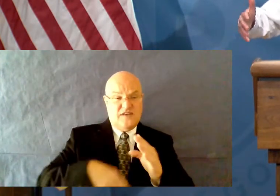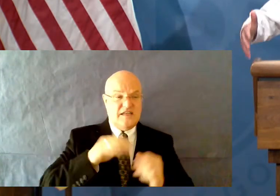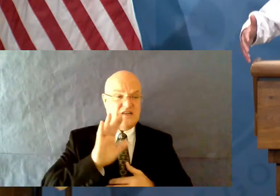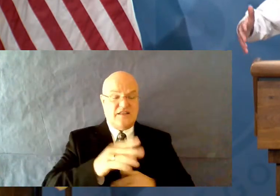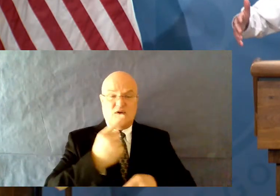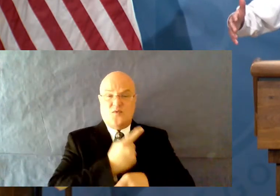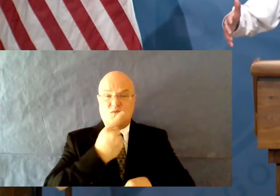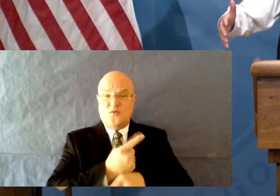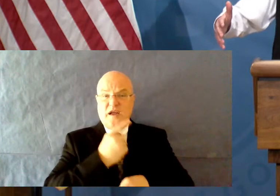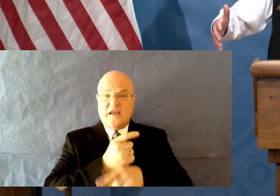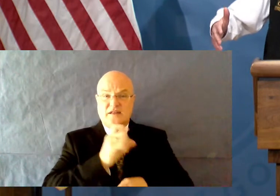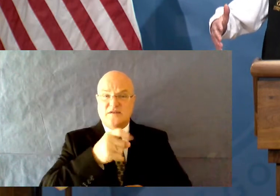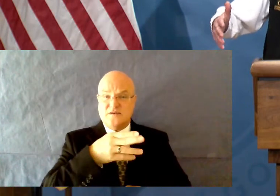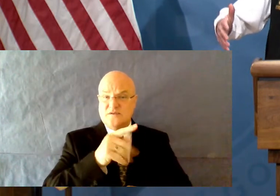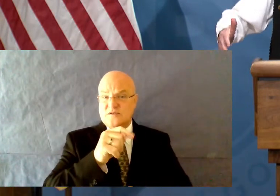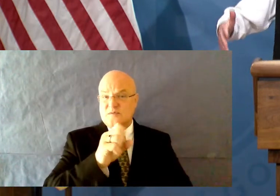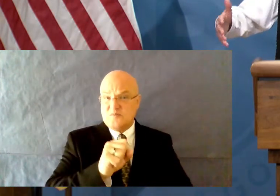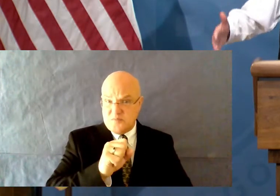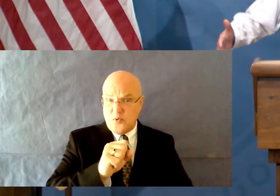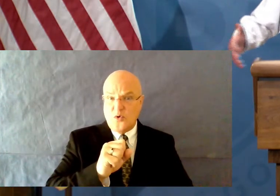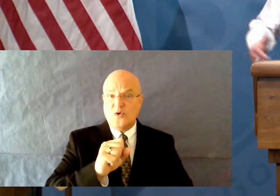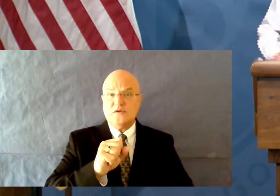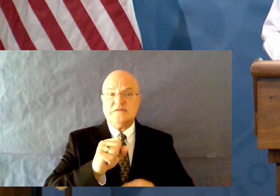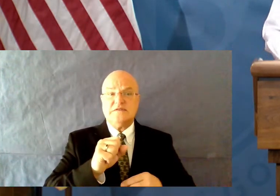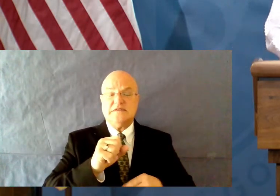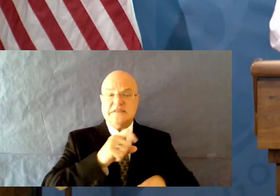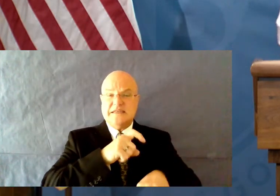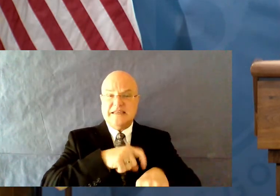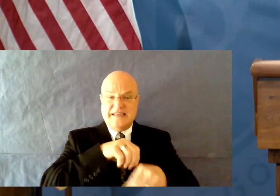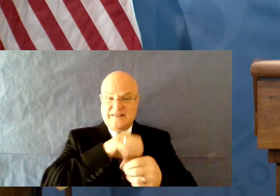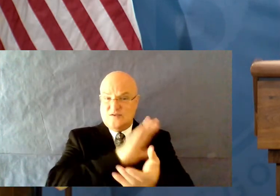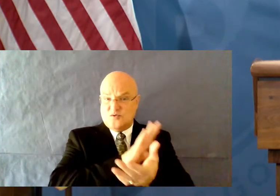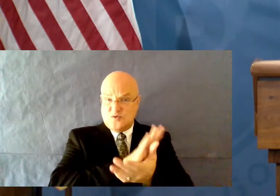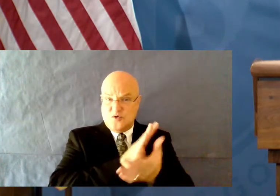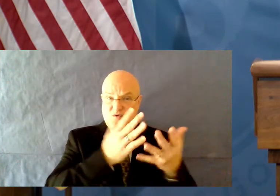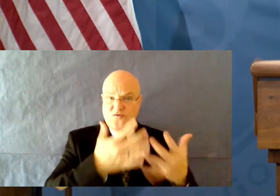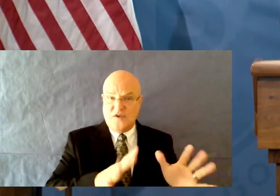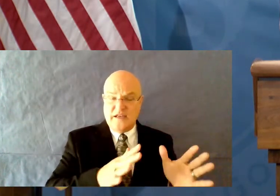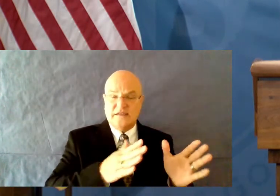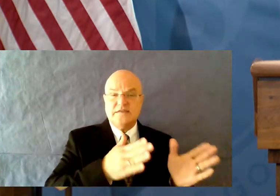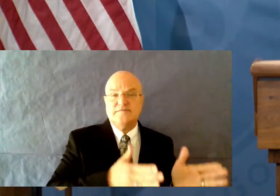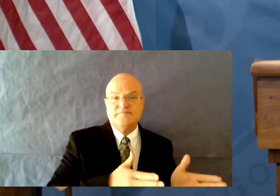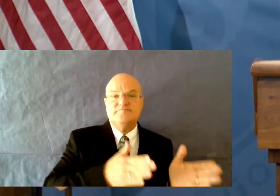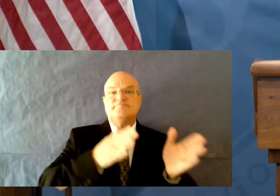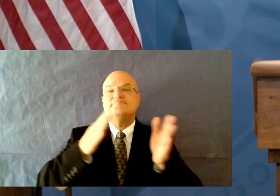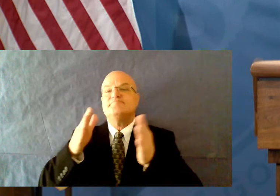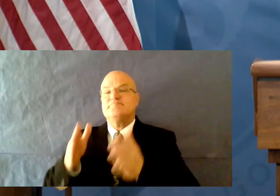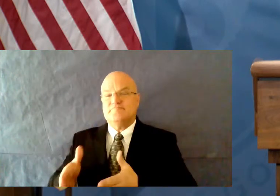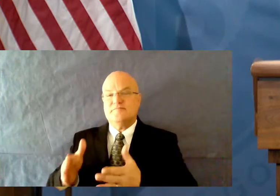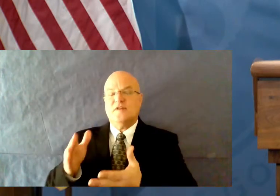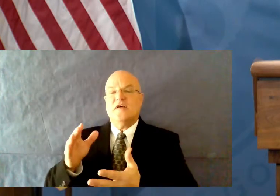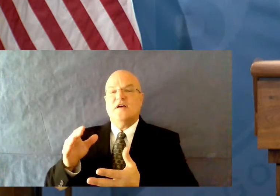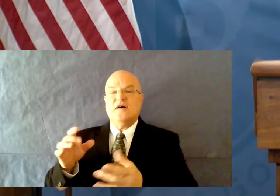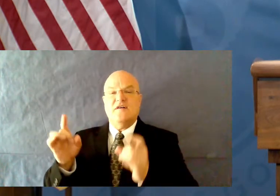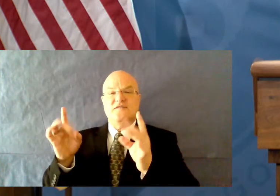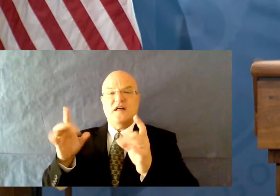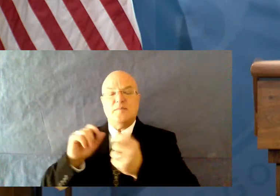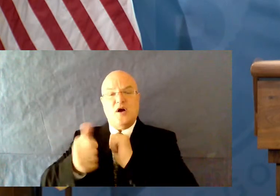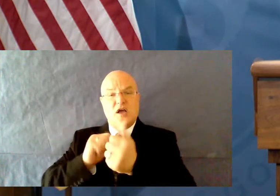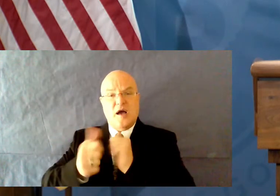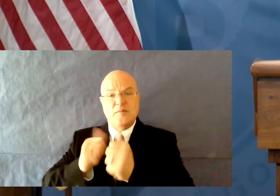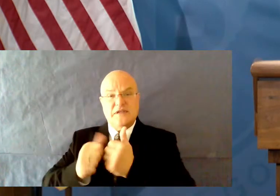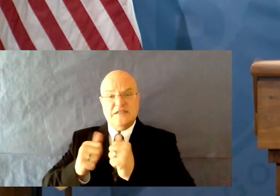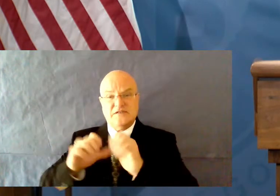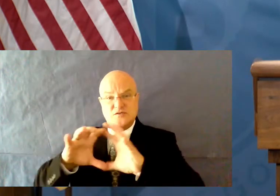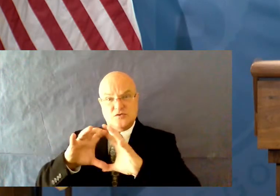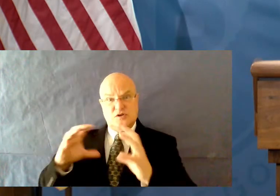regular sports season in the school, they're in a volleyball competition